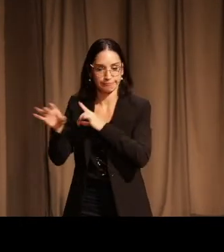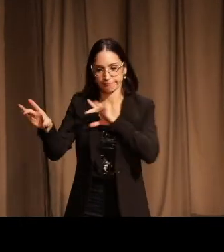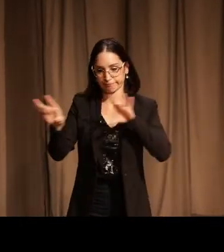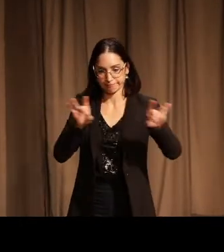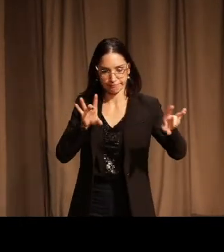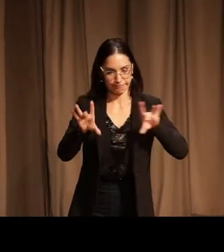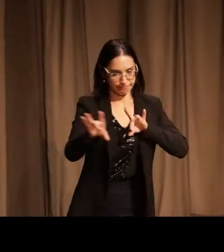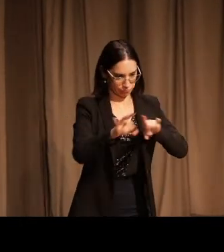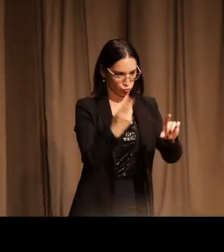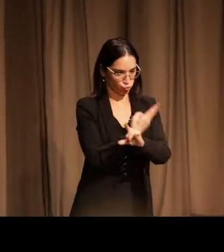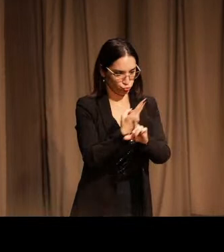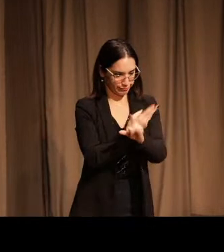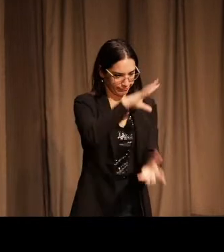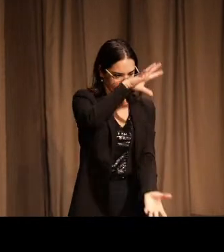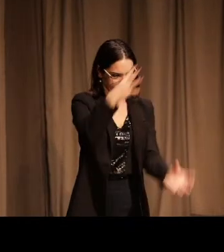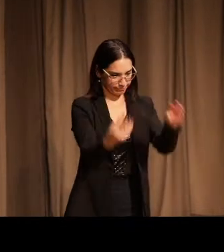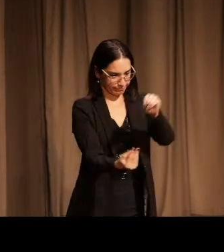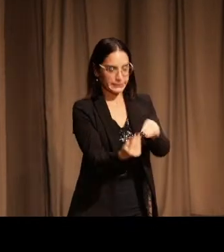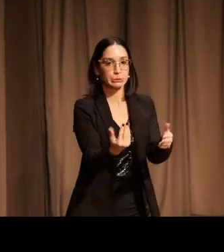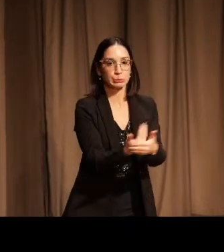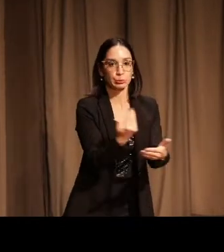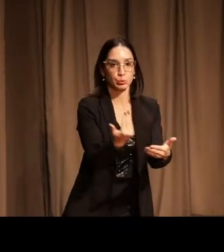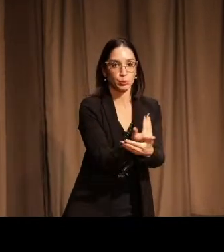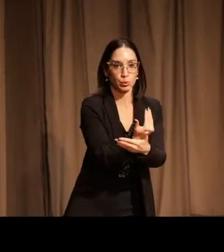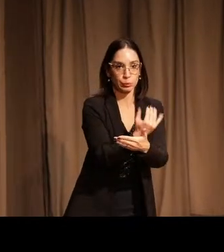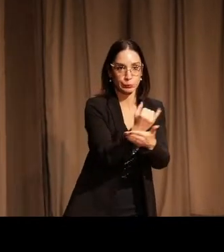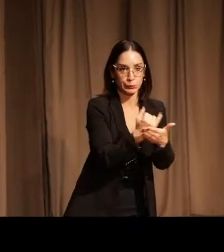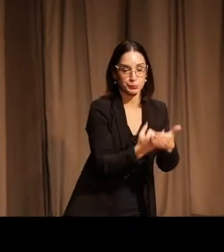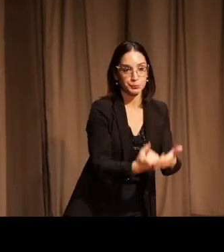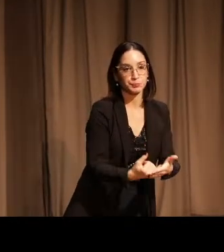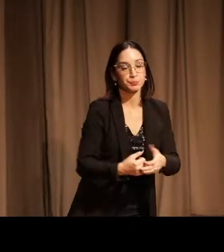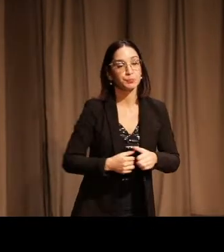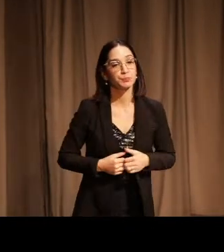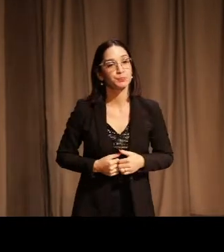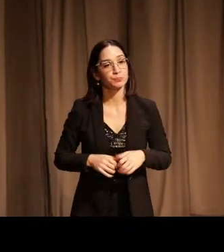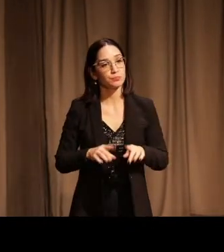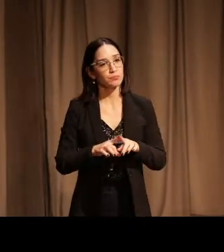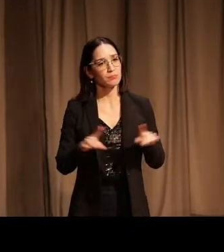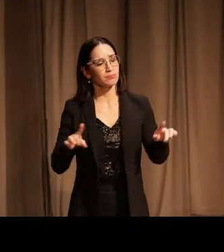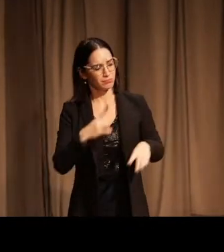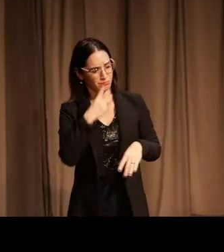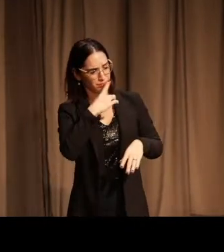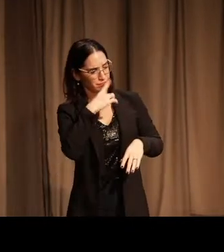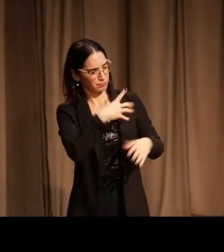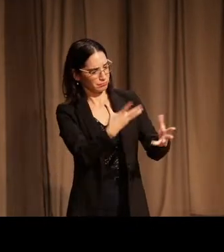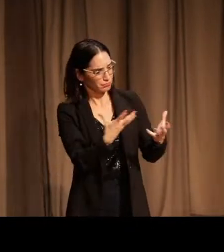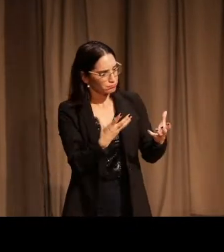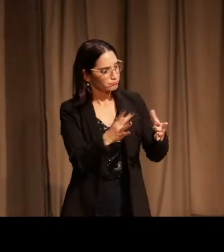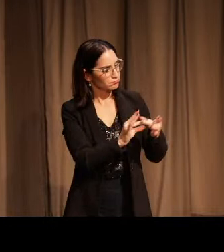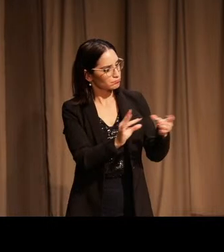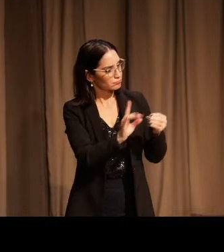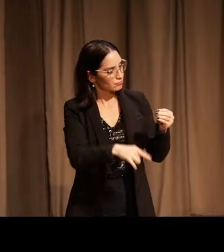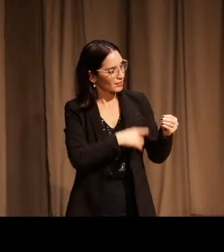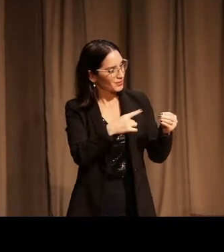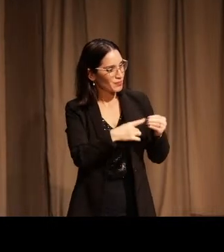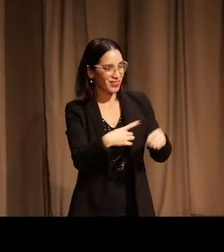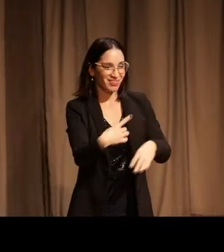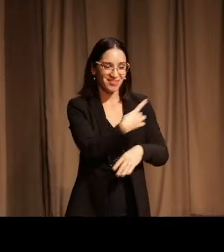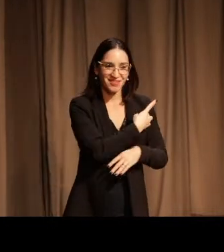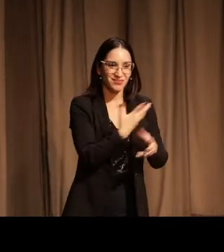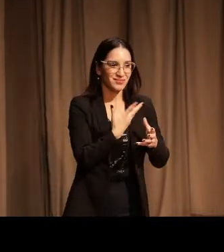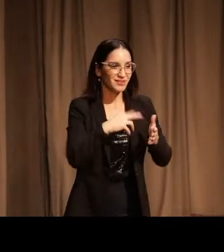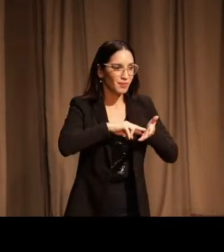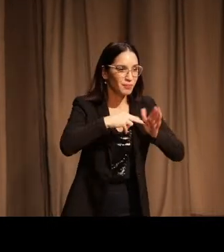these references, these tarot symbols, and this push and pull between real figures,